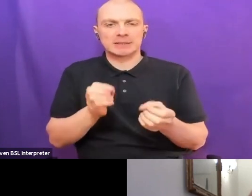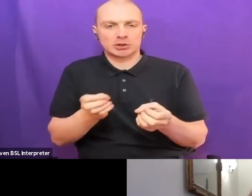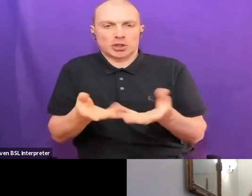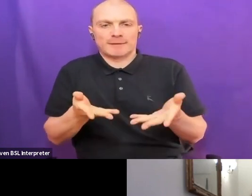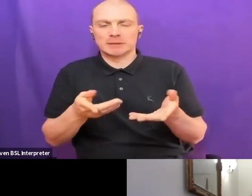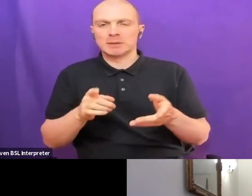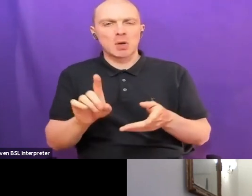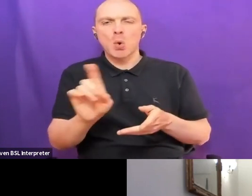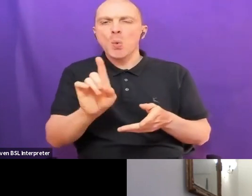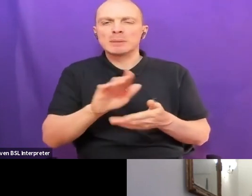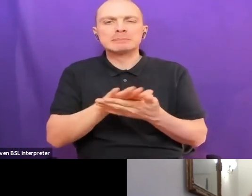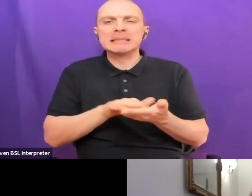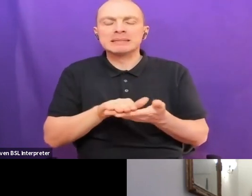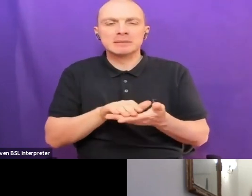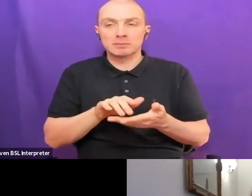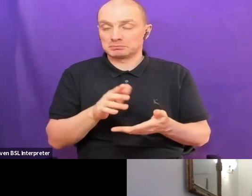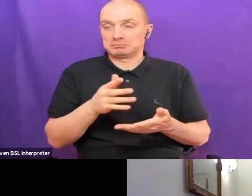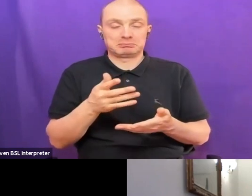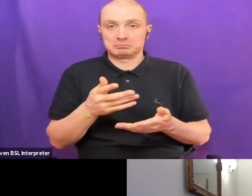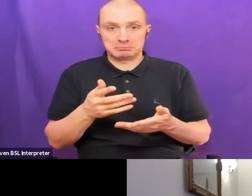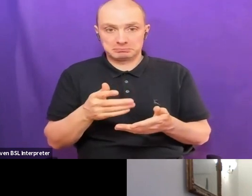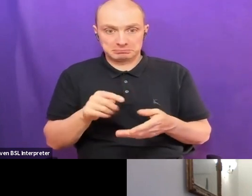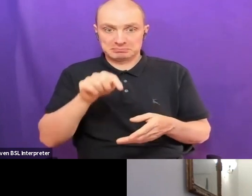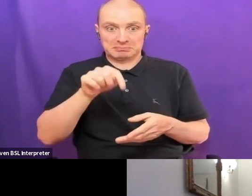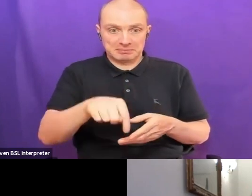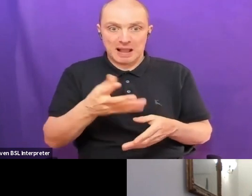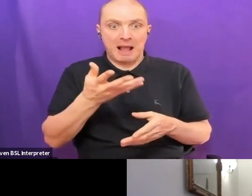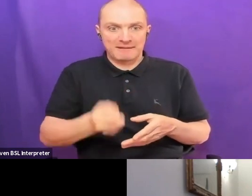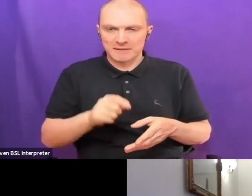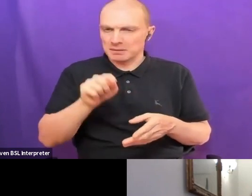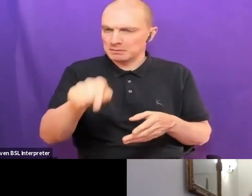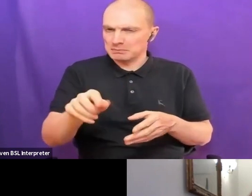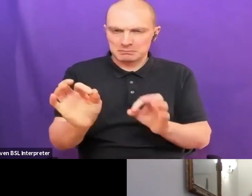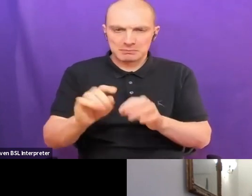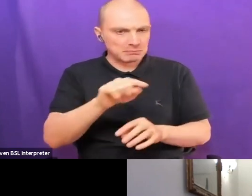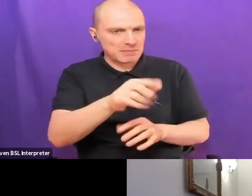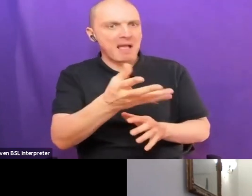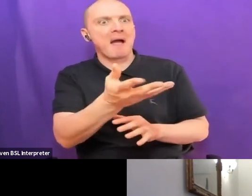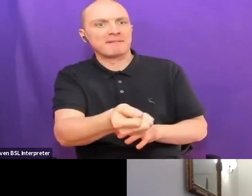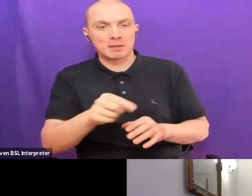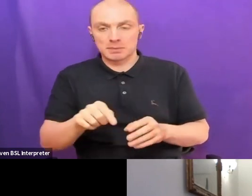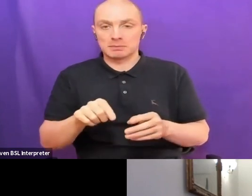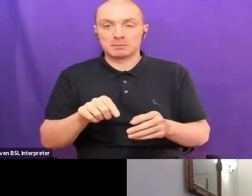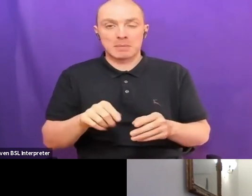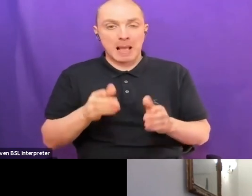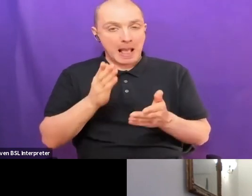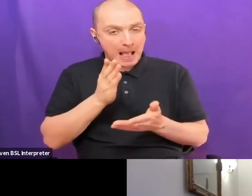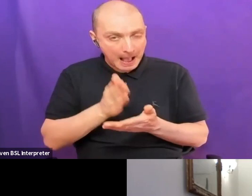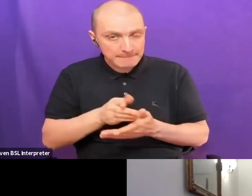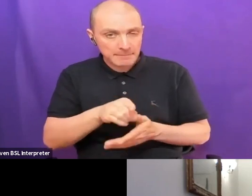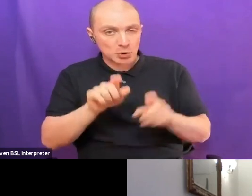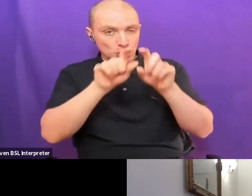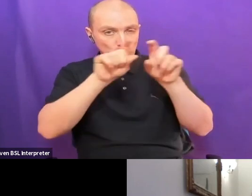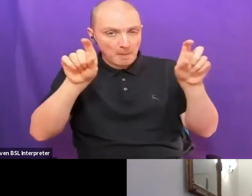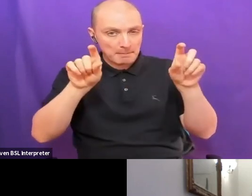heard, everywhere is different and it won't be the same everywhere, but there will be some shops. Certainly a corner shop,